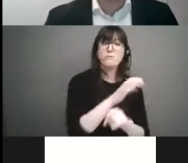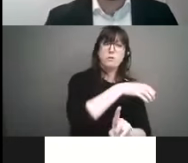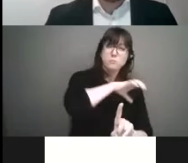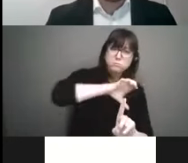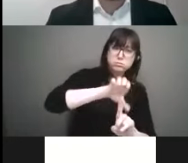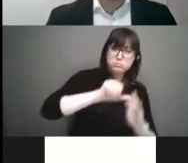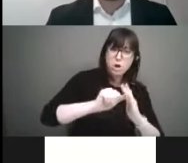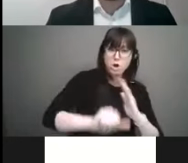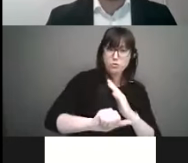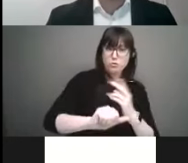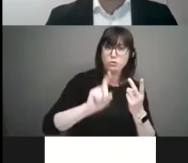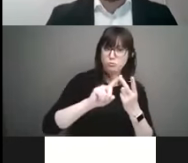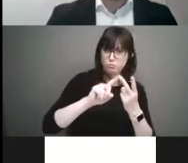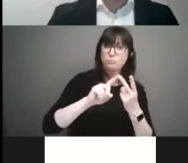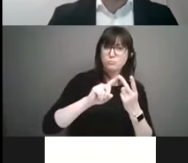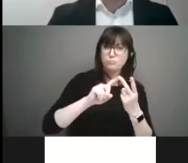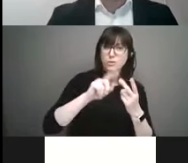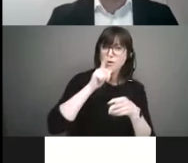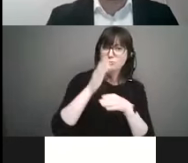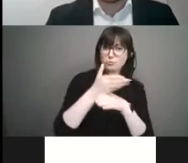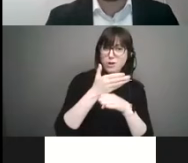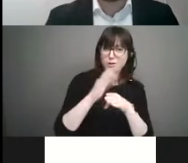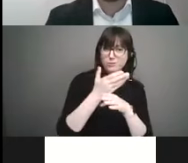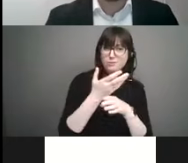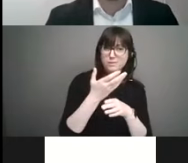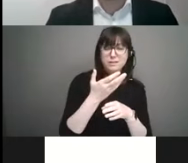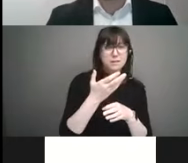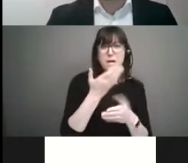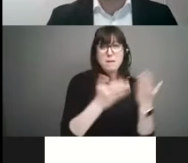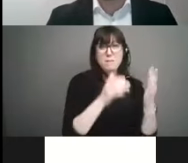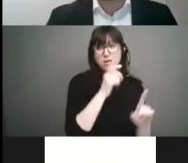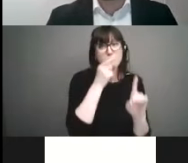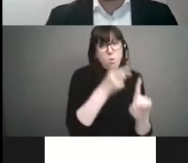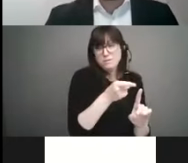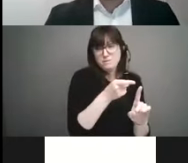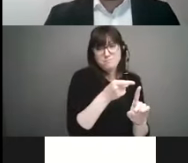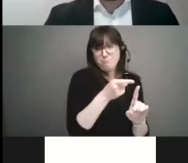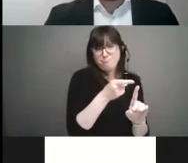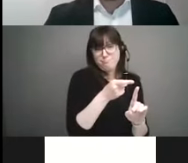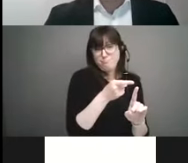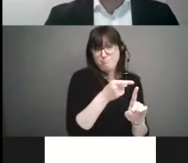intention of the original grantor or of the older person.